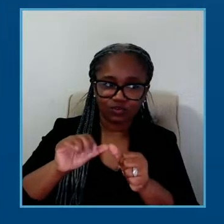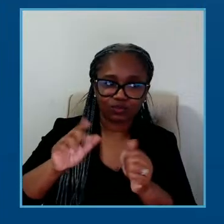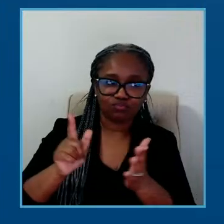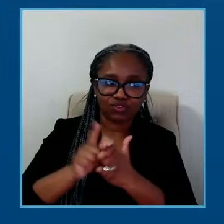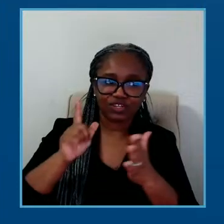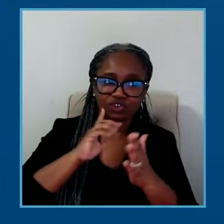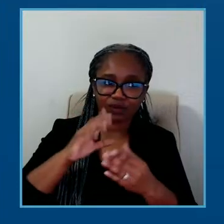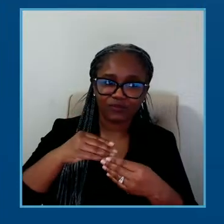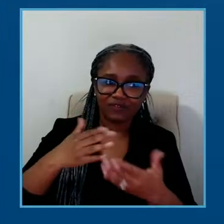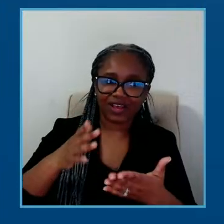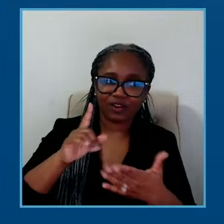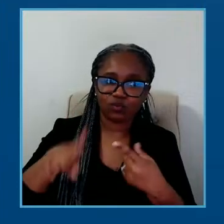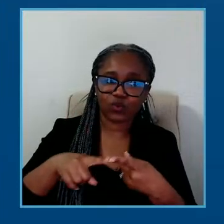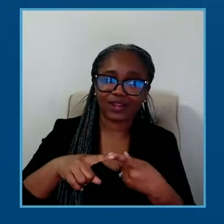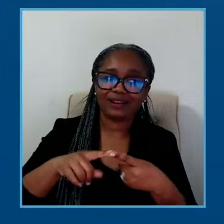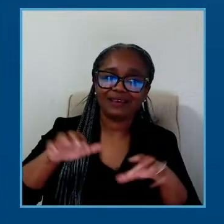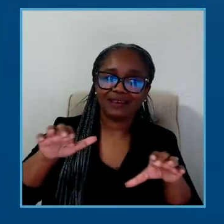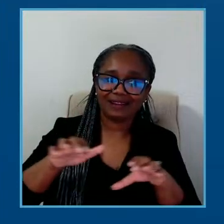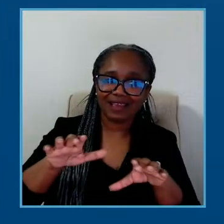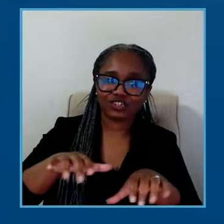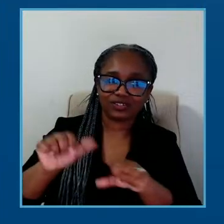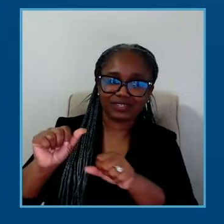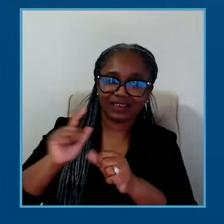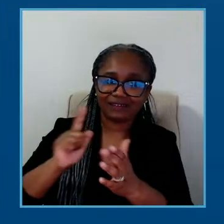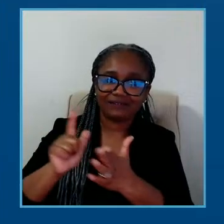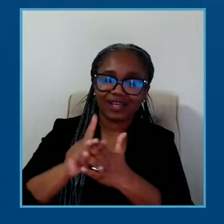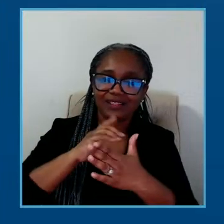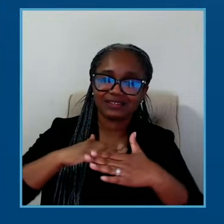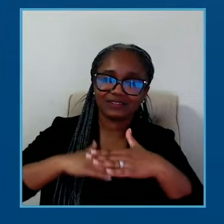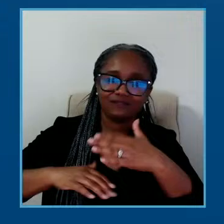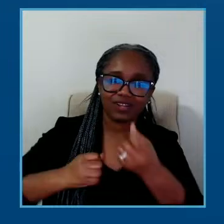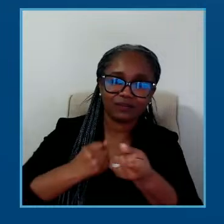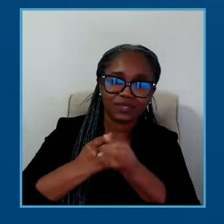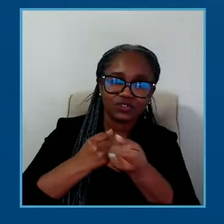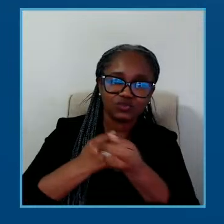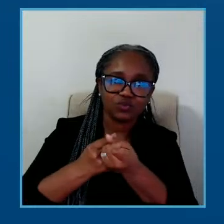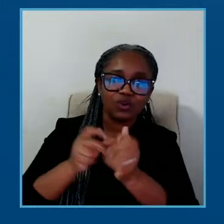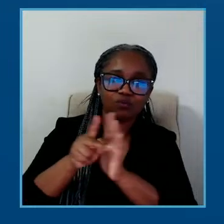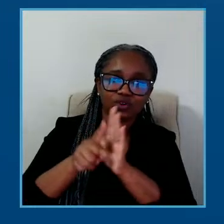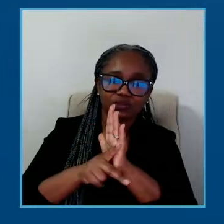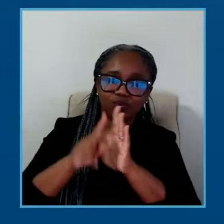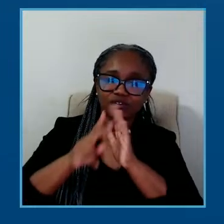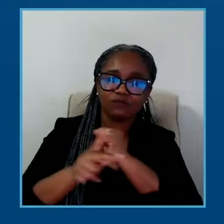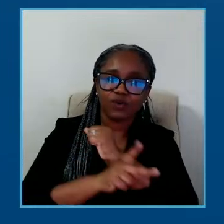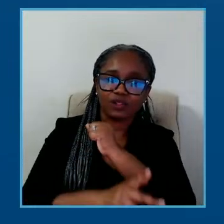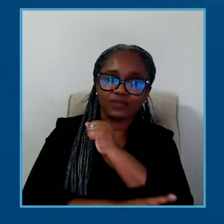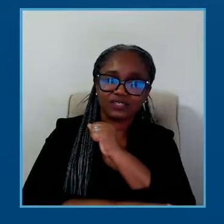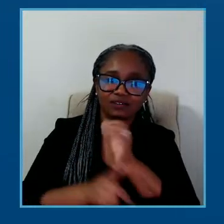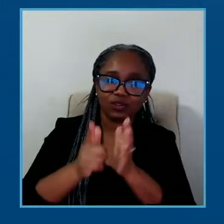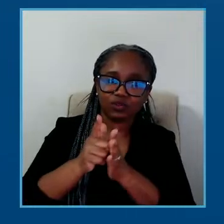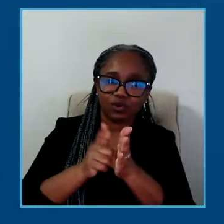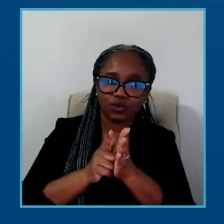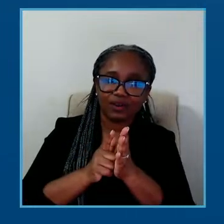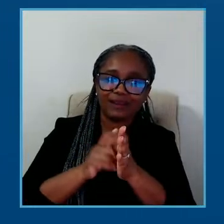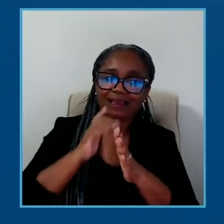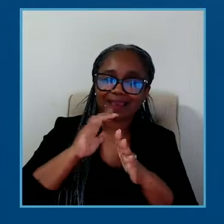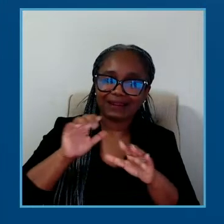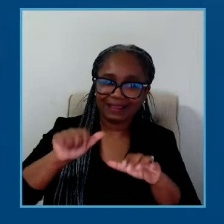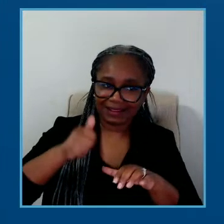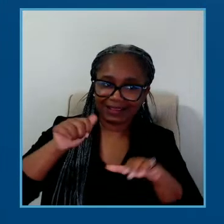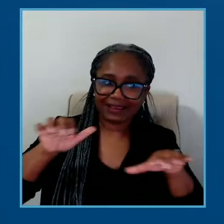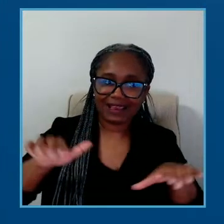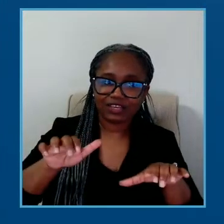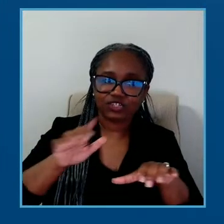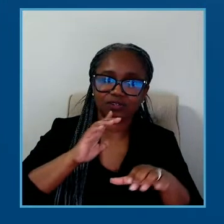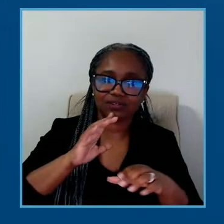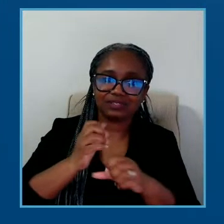been taken in violation of a rule protecting a basic right of an individual member. Whereas several DNC members also challenged the election in support